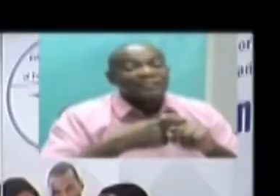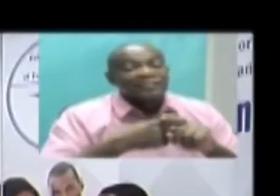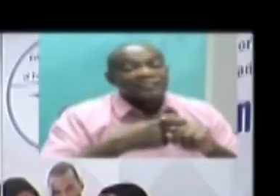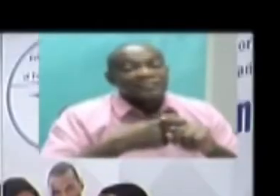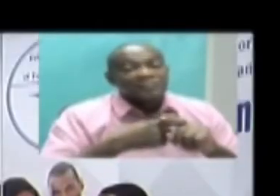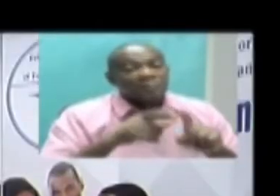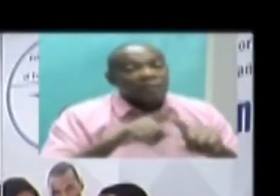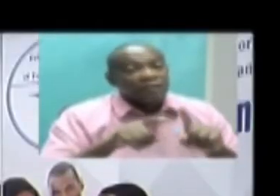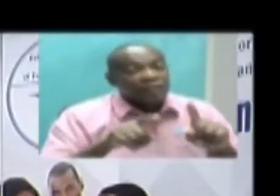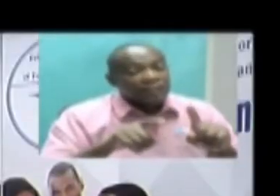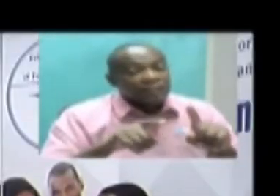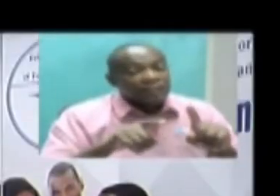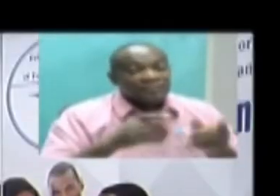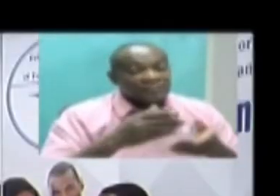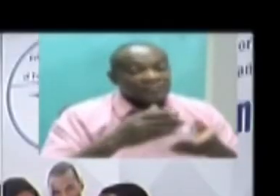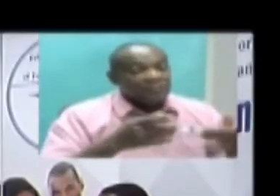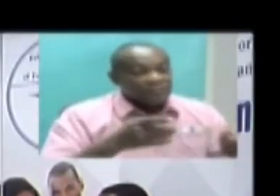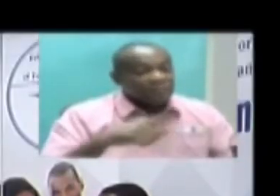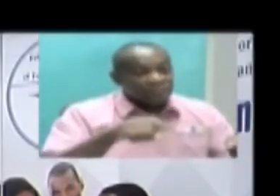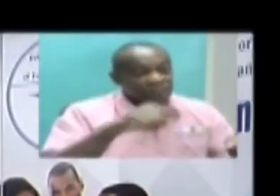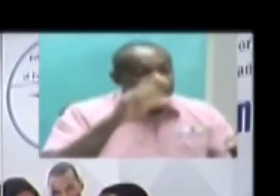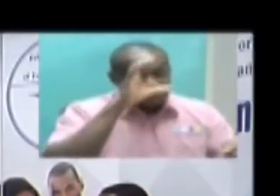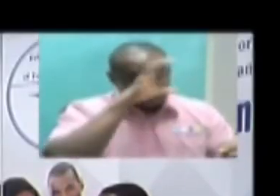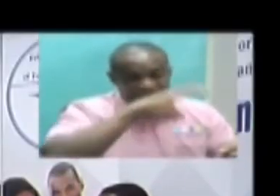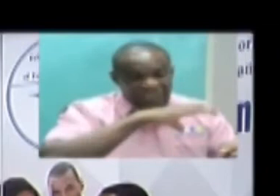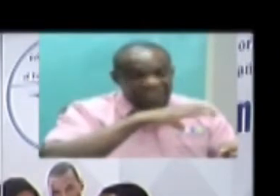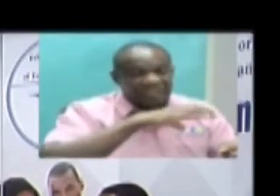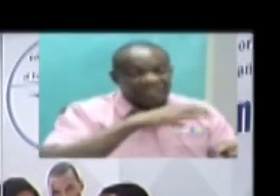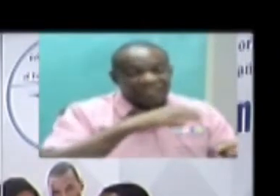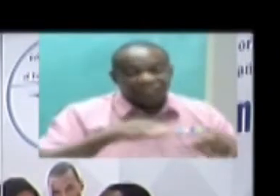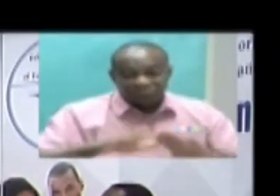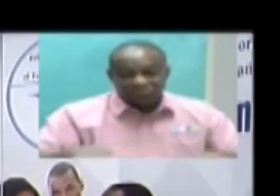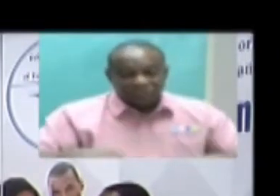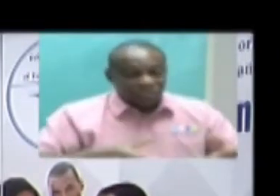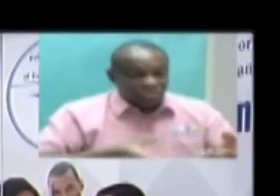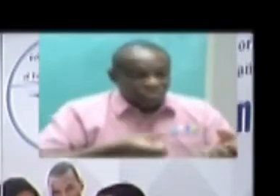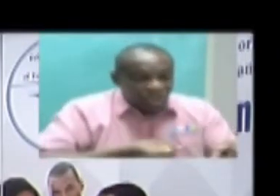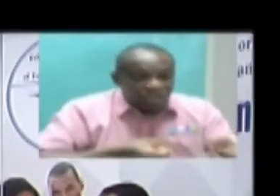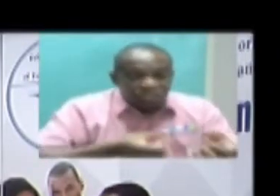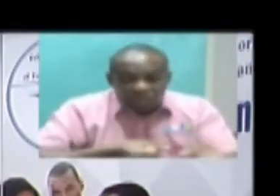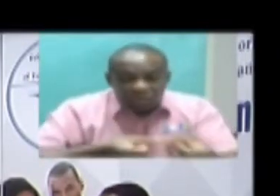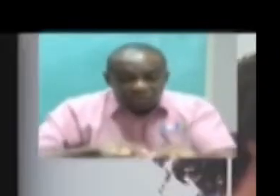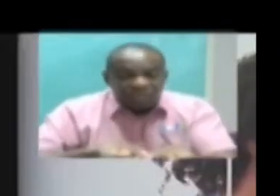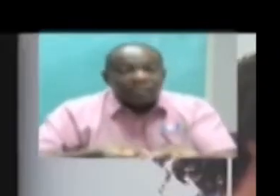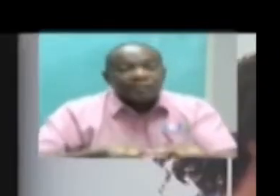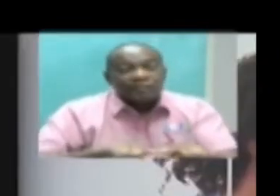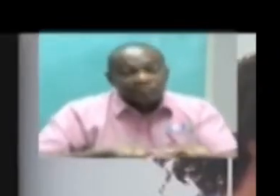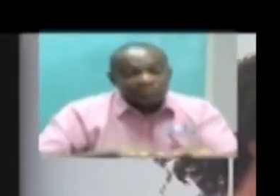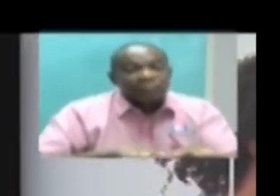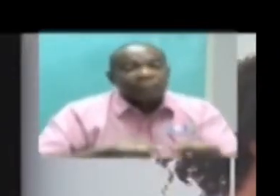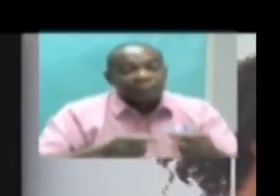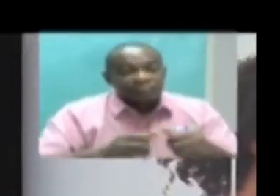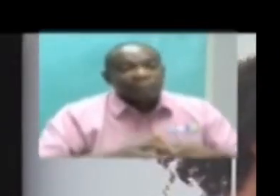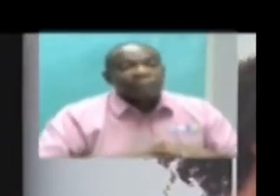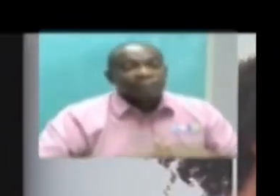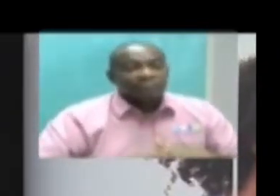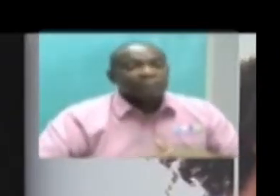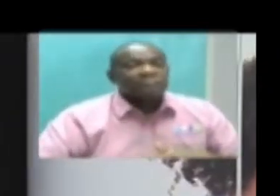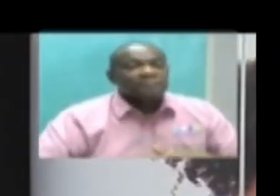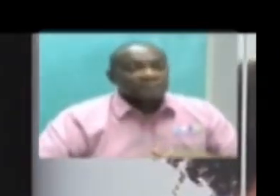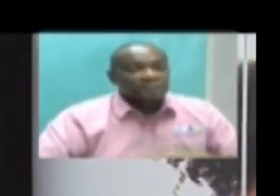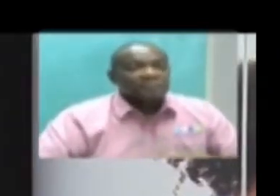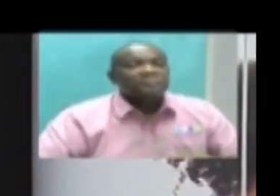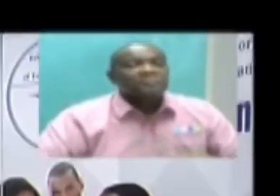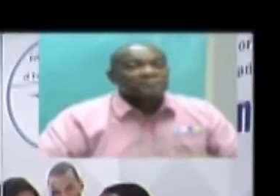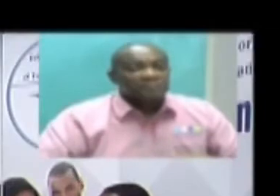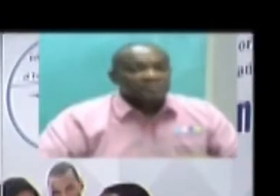an internalization of, yes, there are friends there. Yes. How do you safeguard against